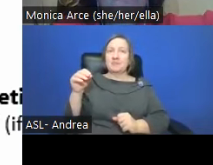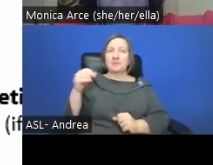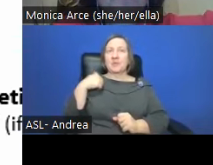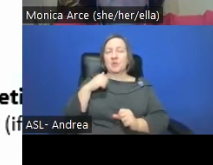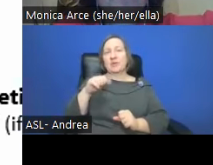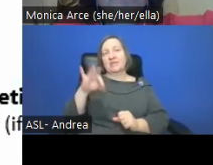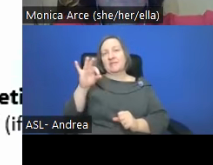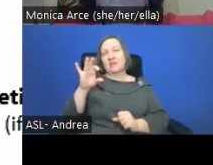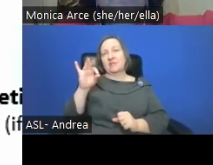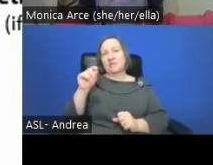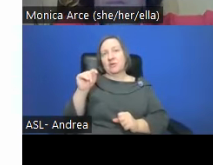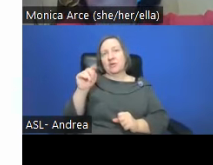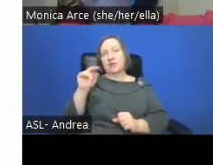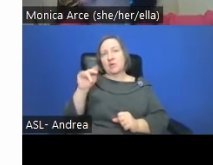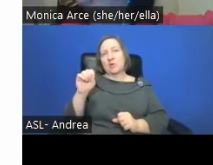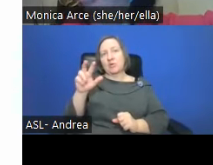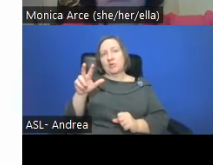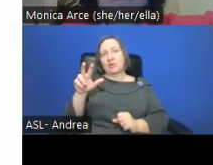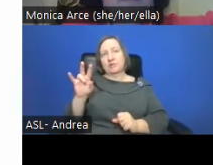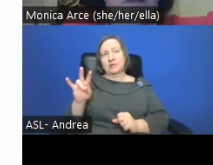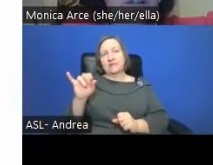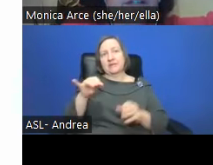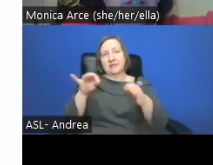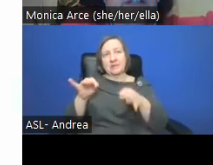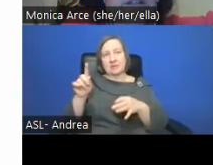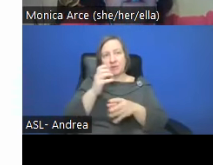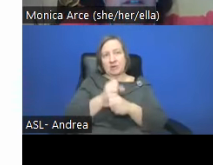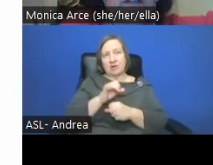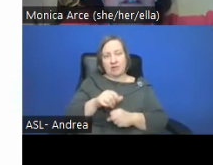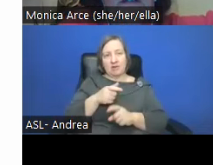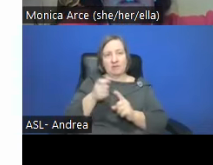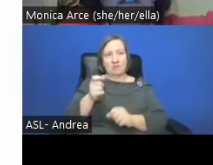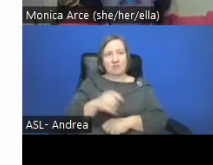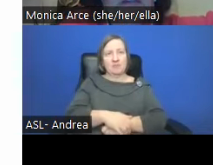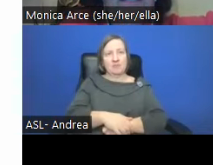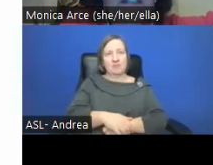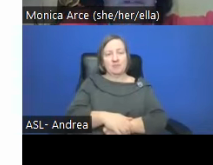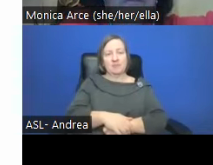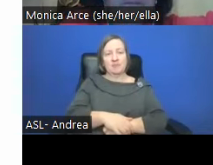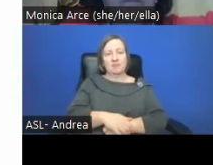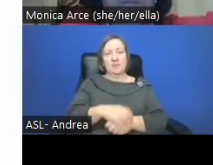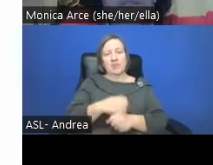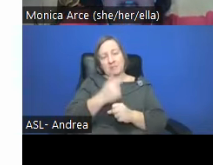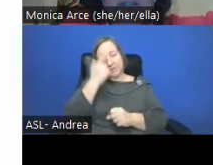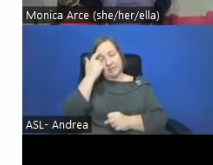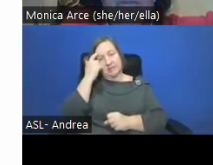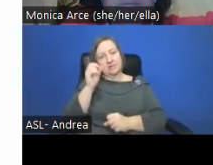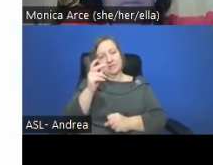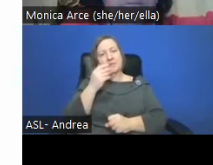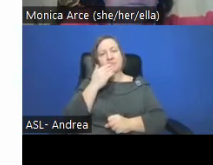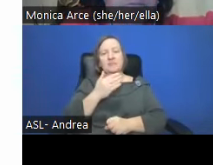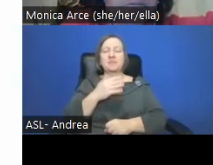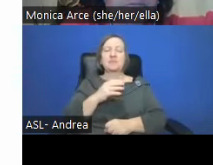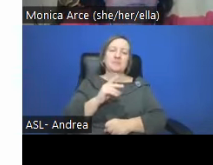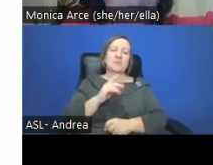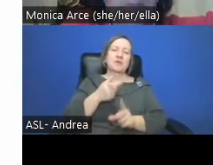find footnote 37. That kind of explains where we got that from. Yeah, that makes sense. Got it. Thanks.